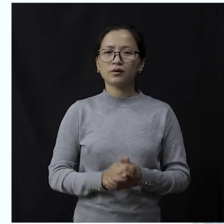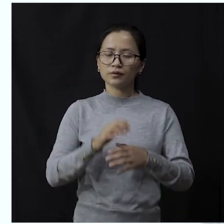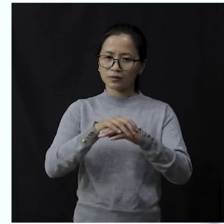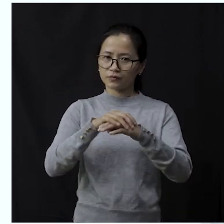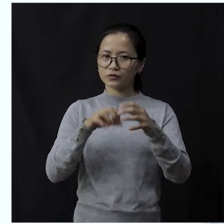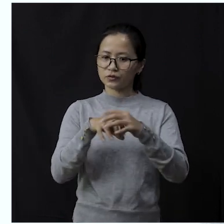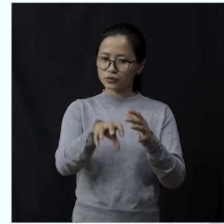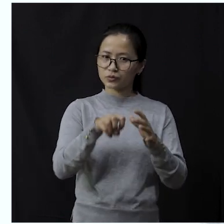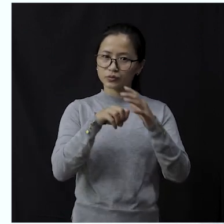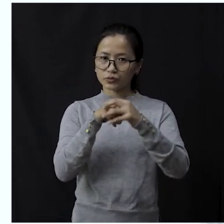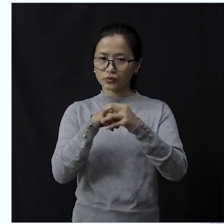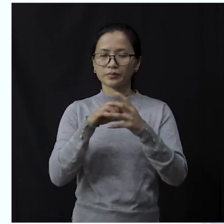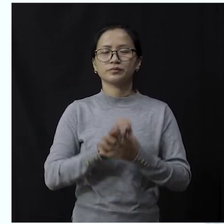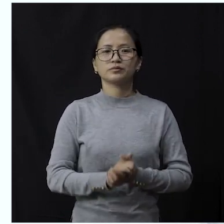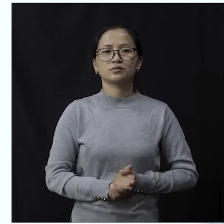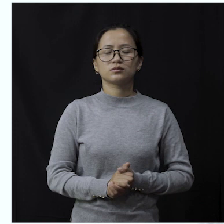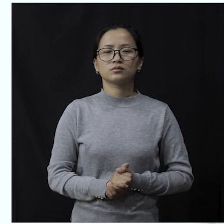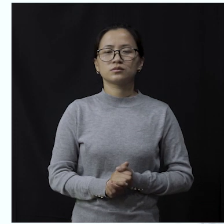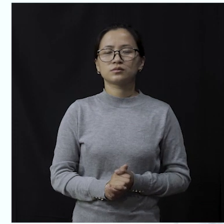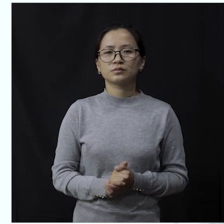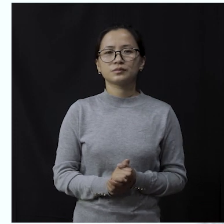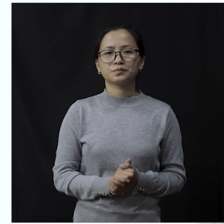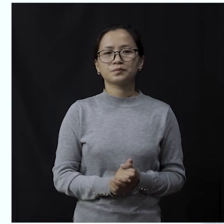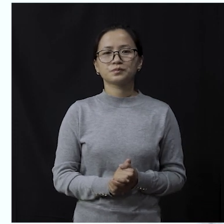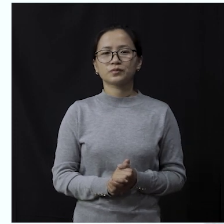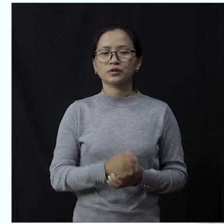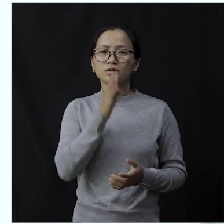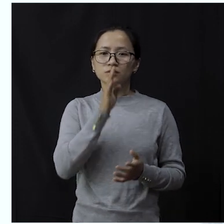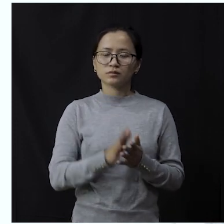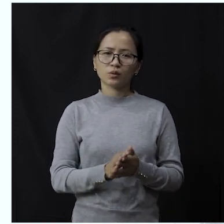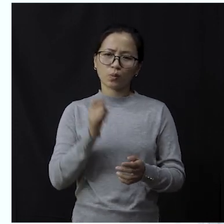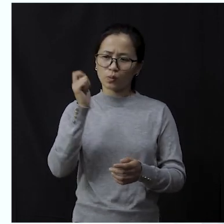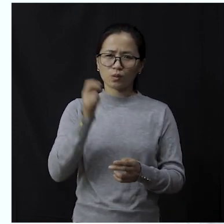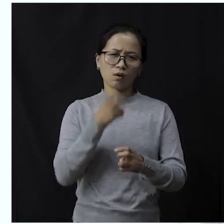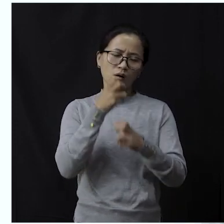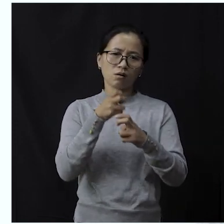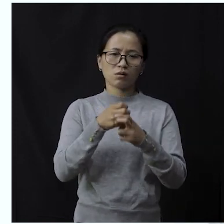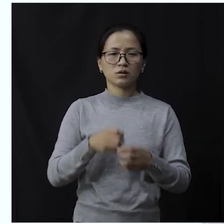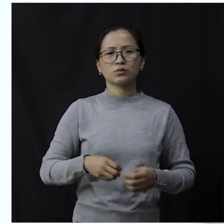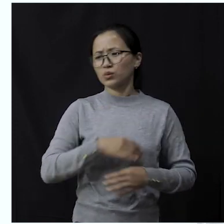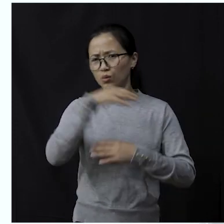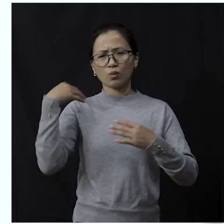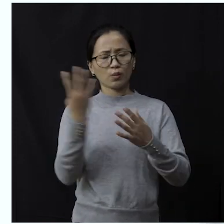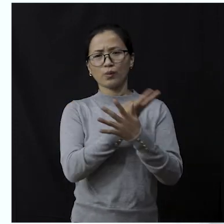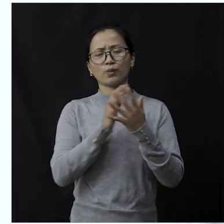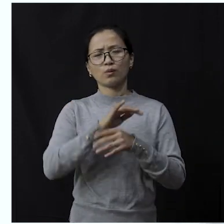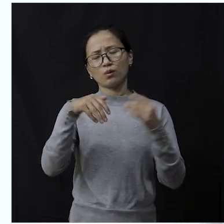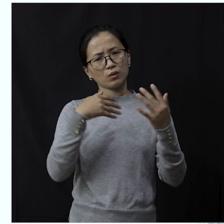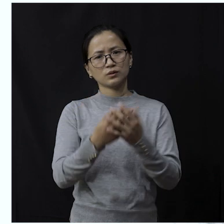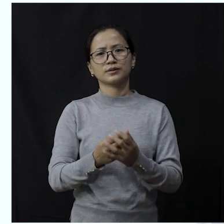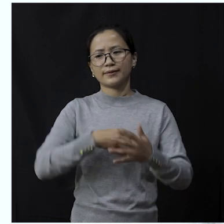Of the trap. Yes, they were able to go out of the trap because they worked harder. We can all get out of the trap. You might